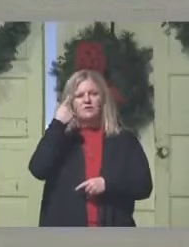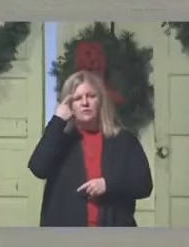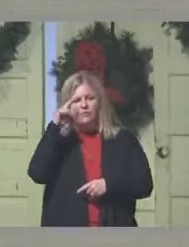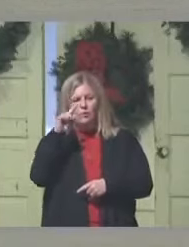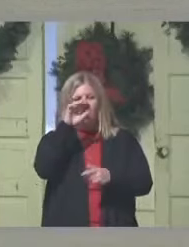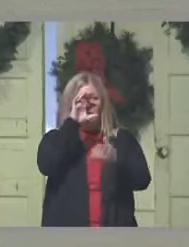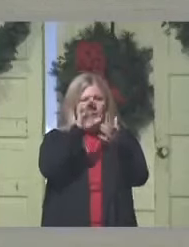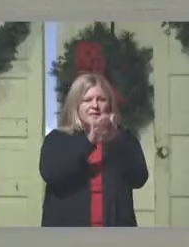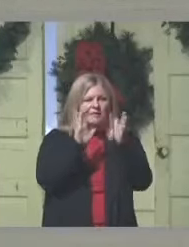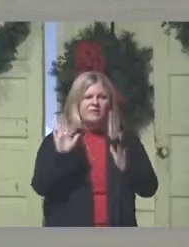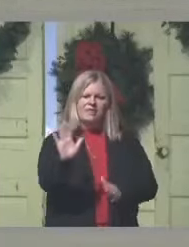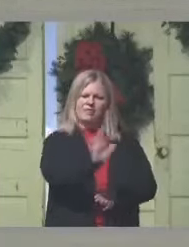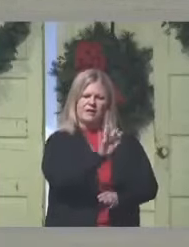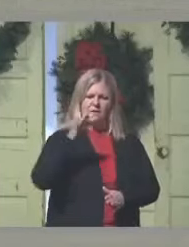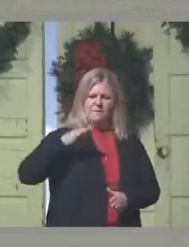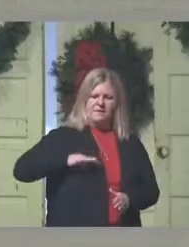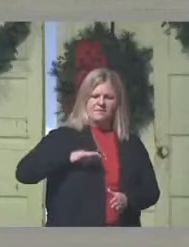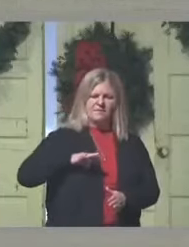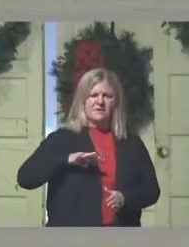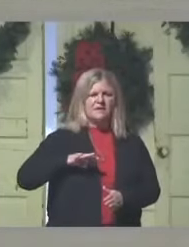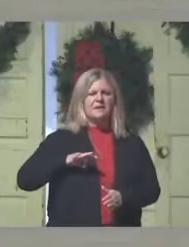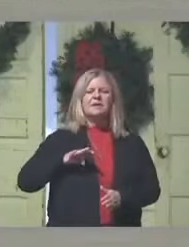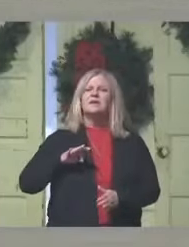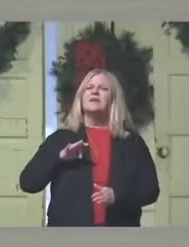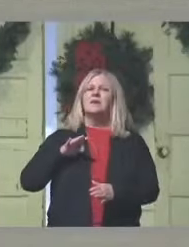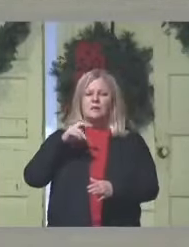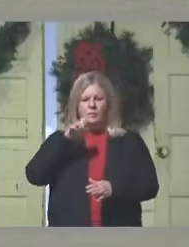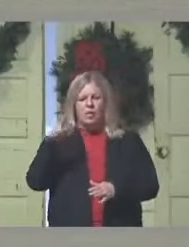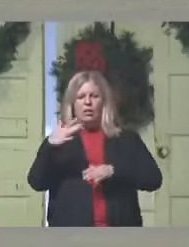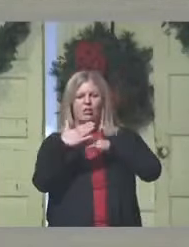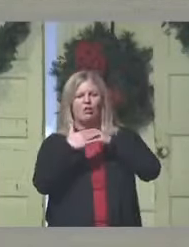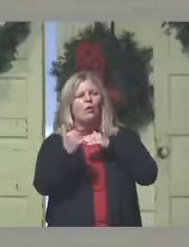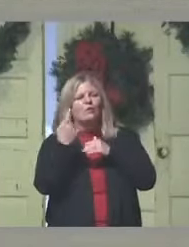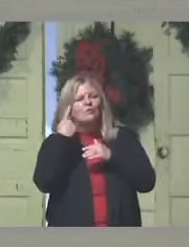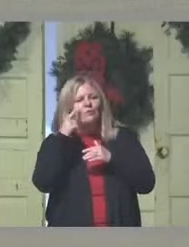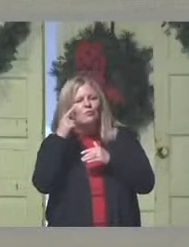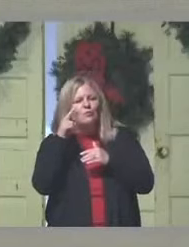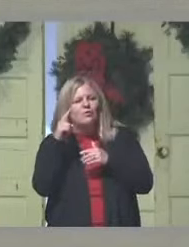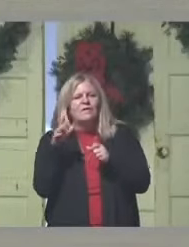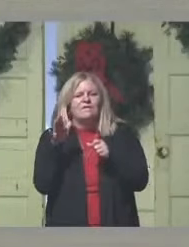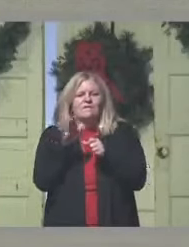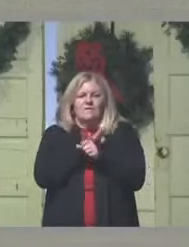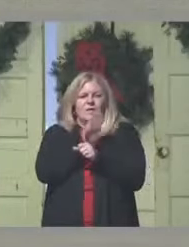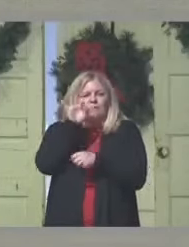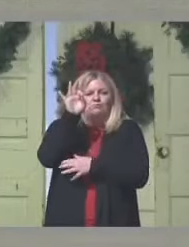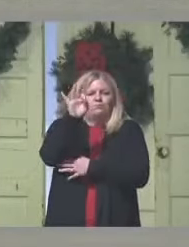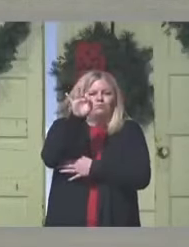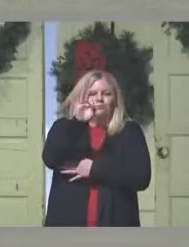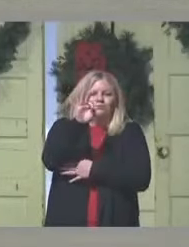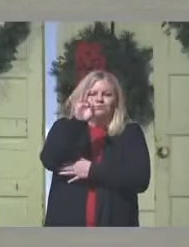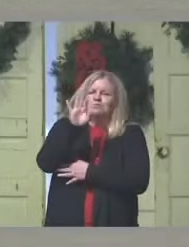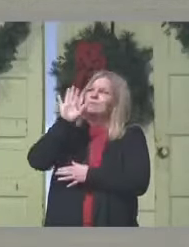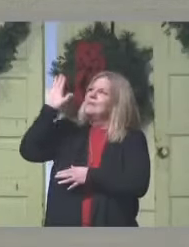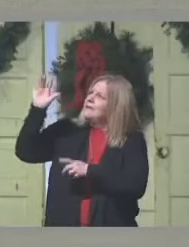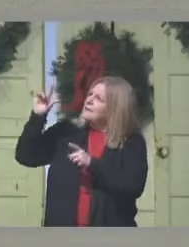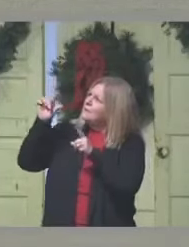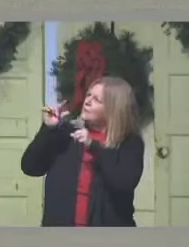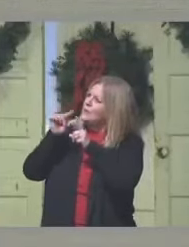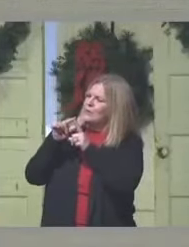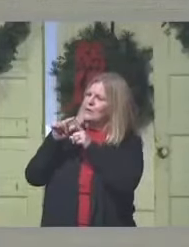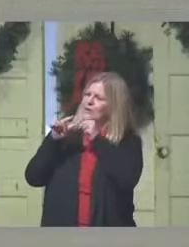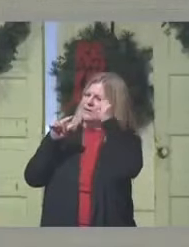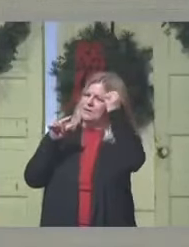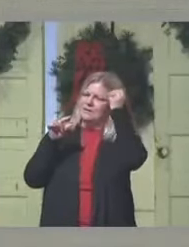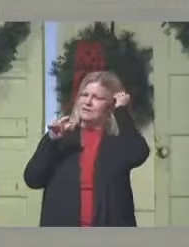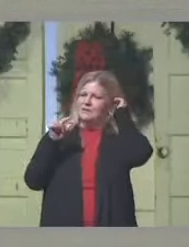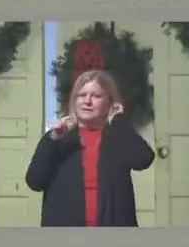of the believers at Colossae, he was called to fully carry out the preaching of the Word of God. Something had